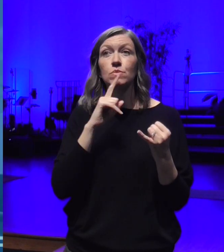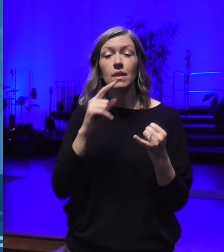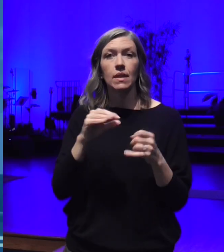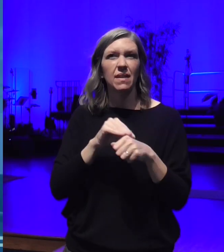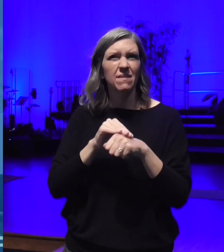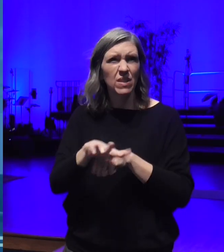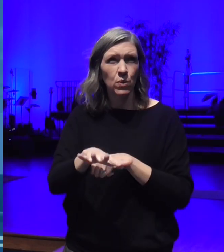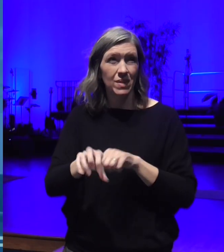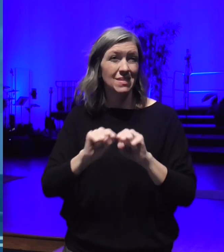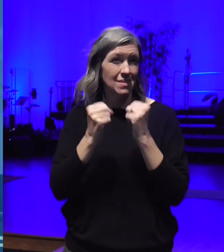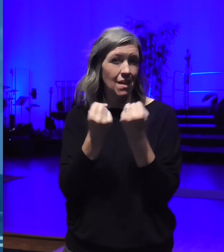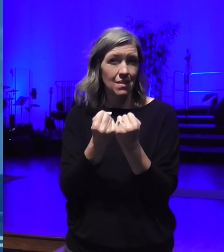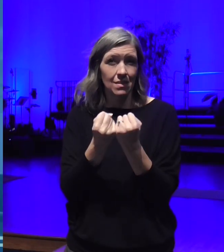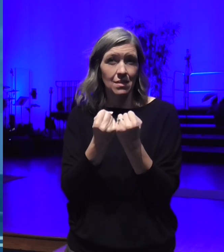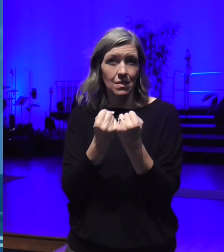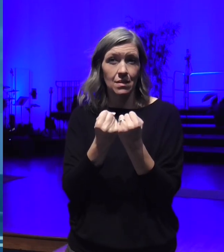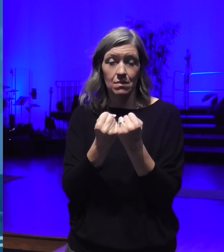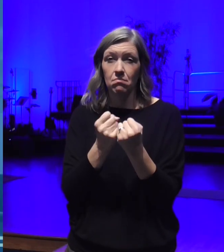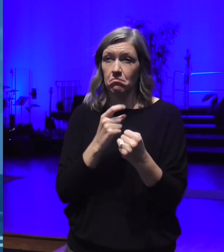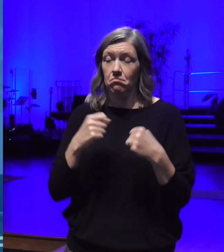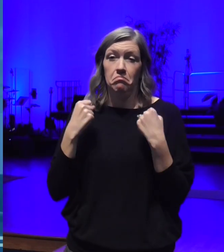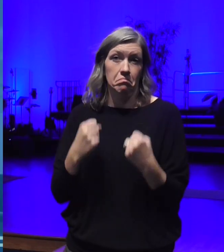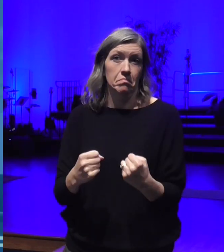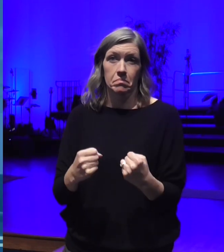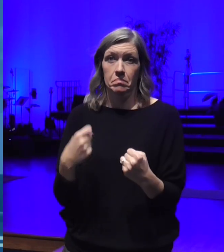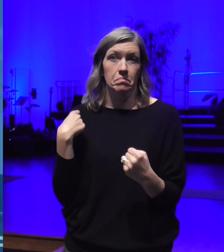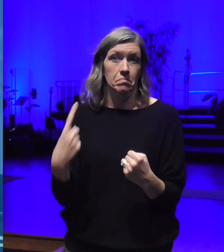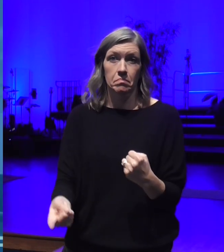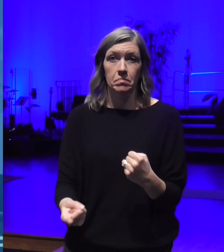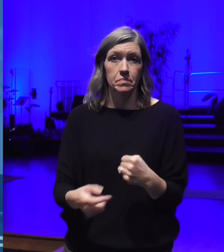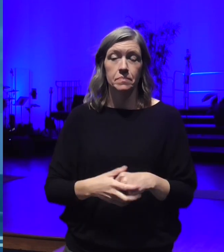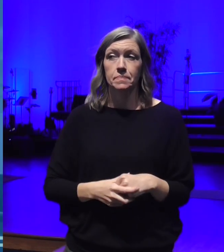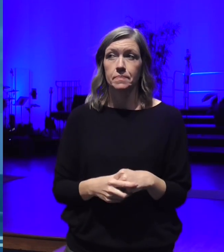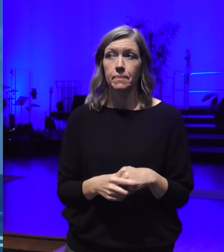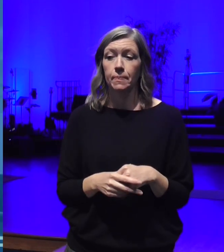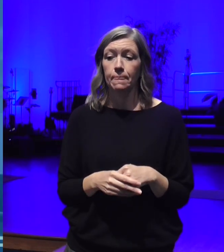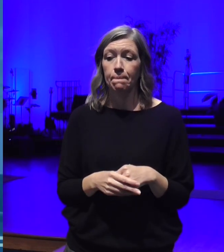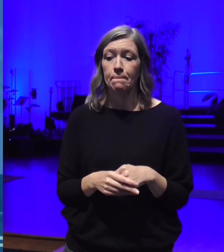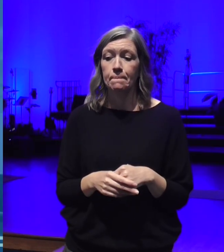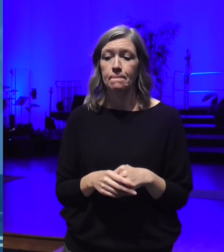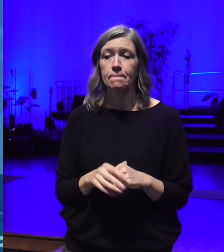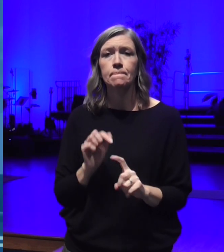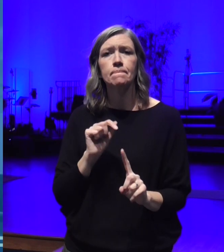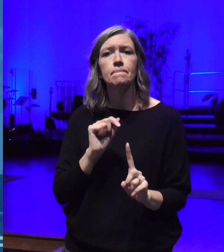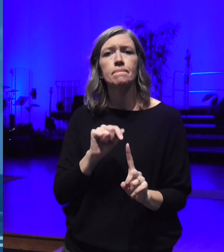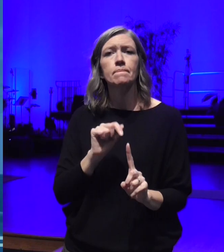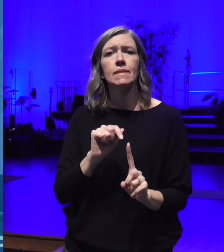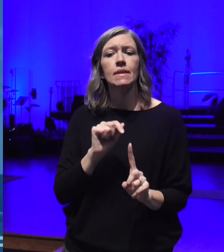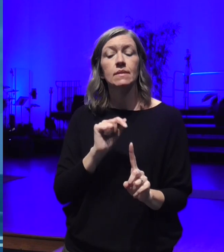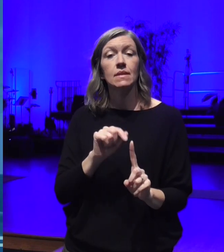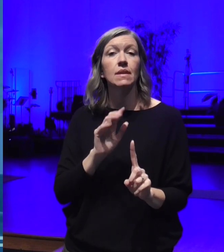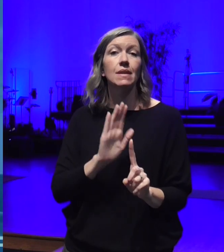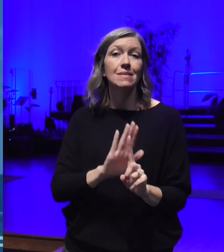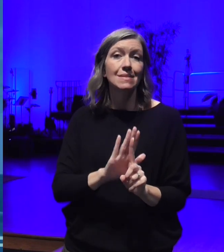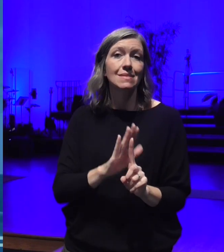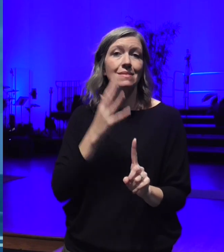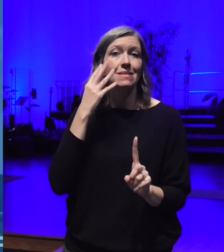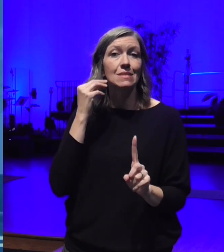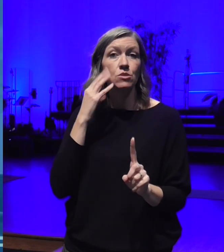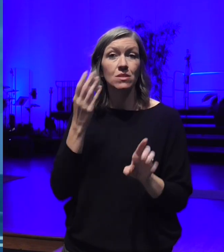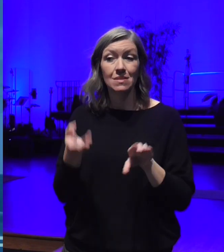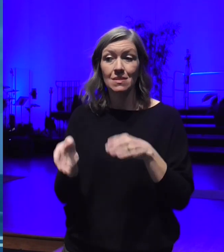on society today as ever. And he had a very public dying